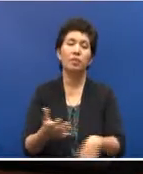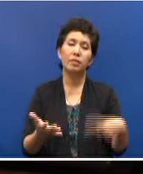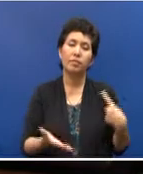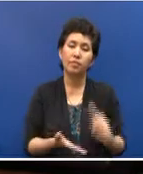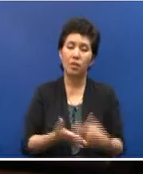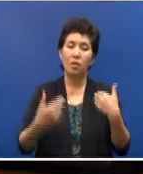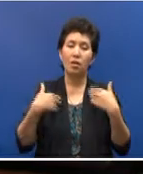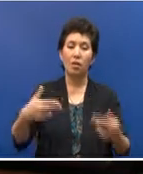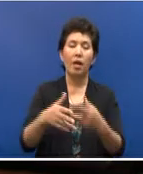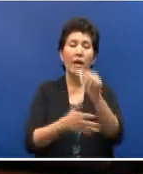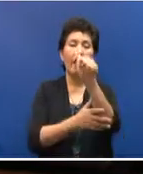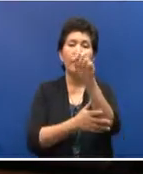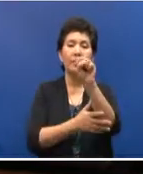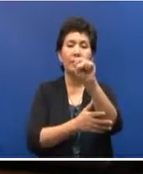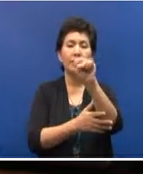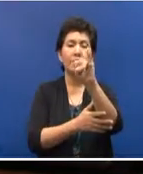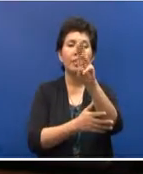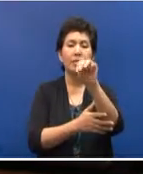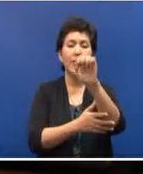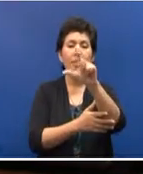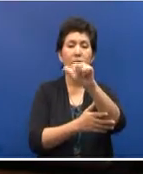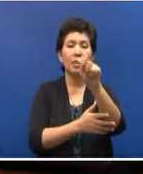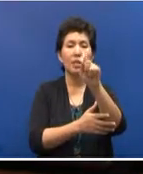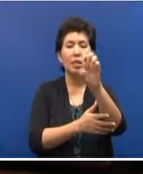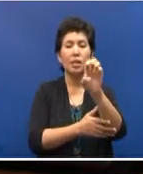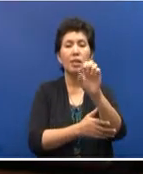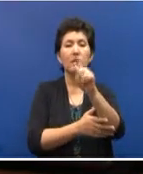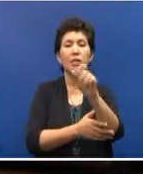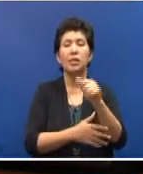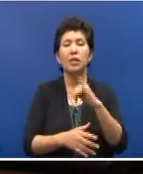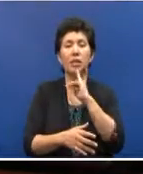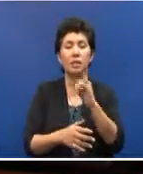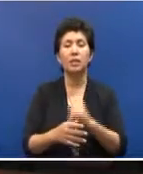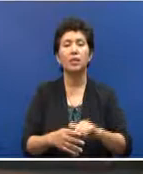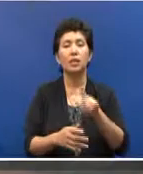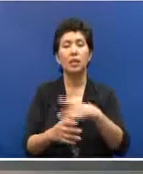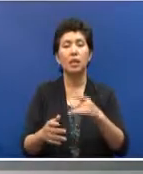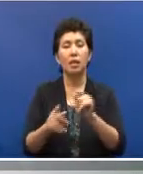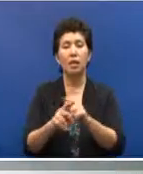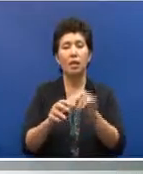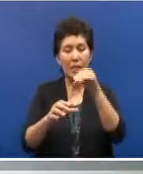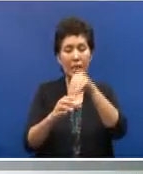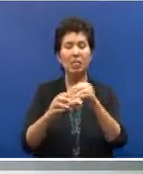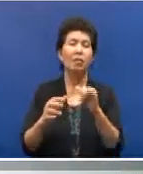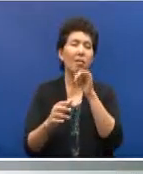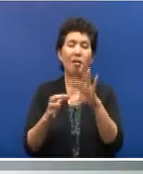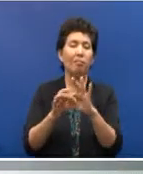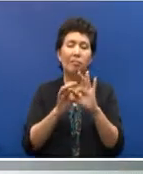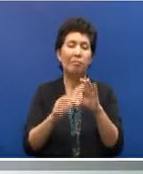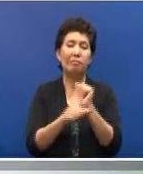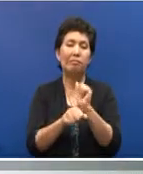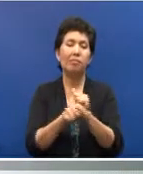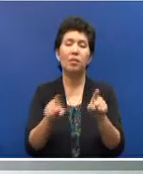to assimilation. Okay, so assimilation here is like incorporating, right? Okay, in